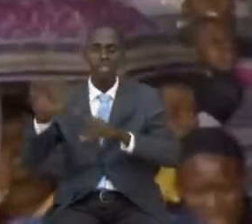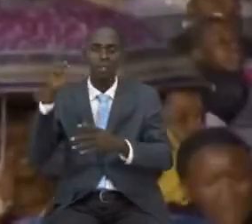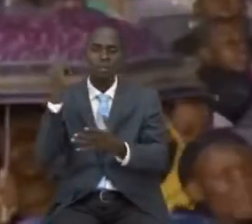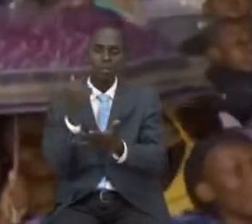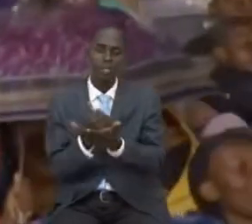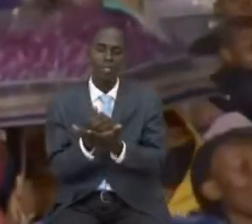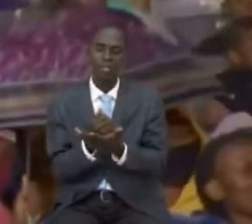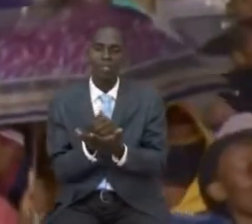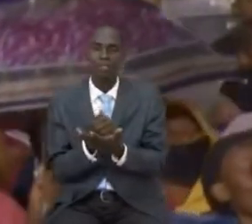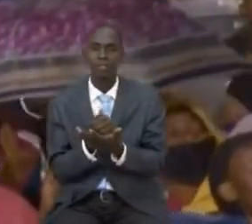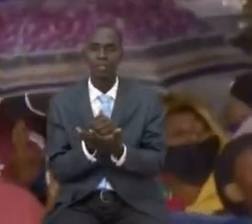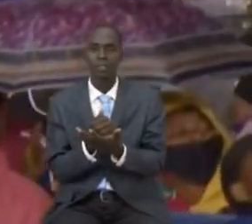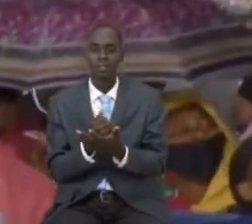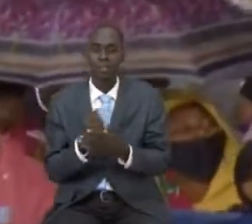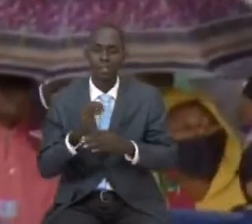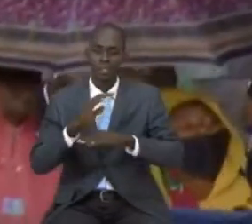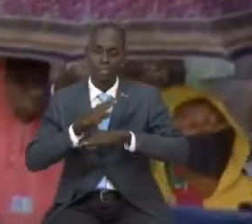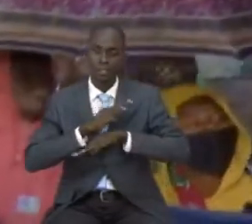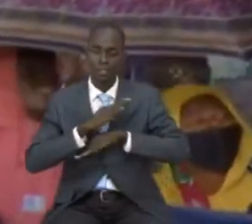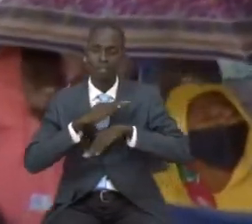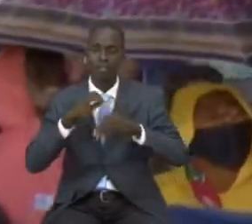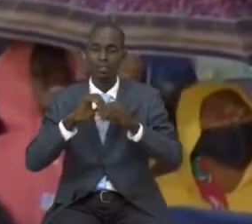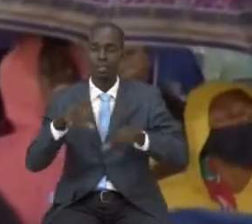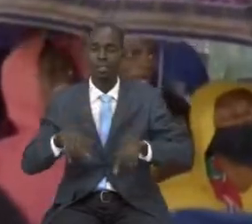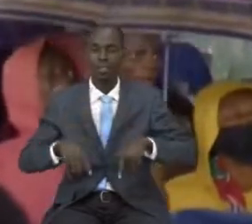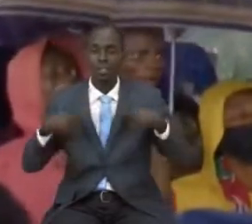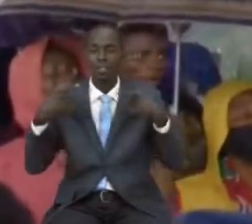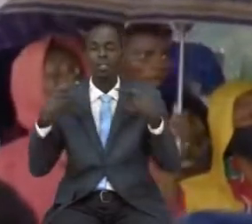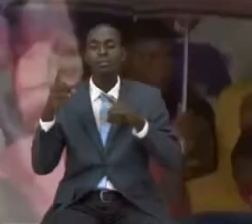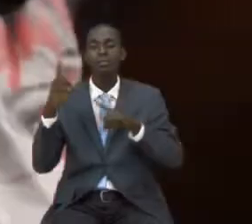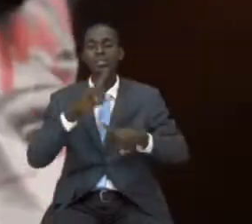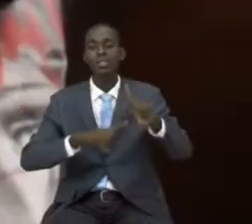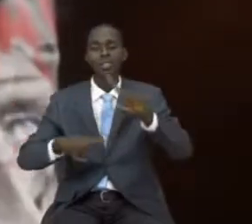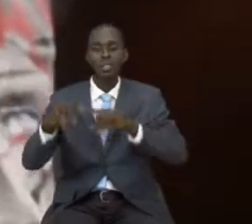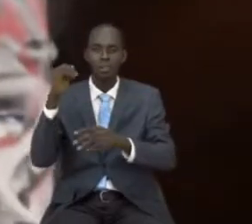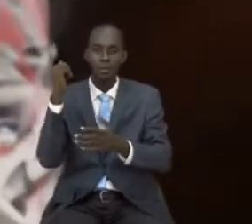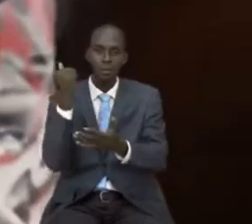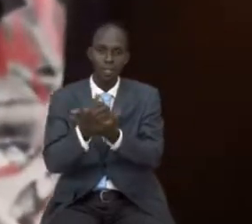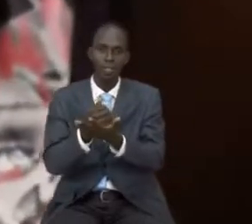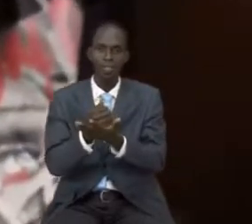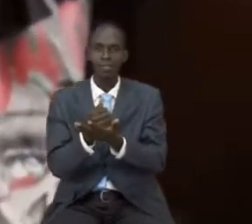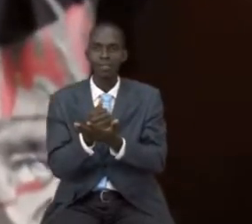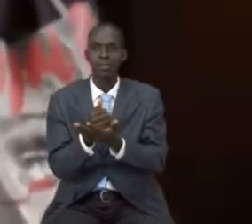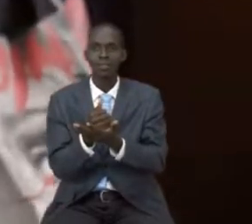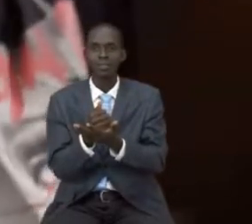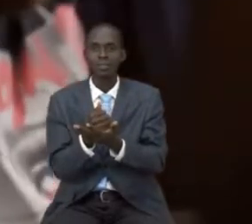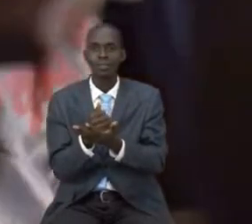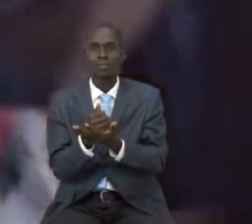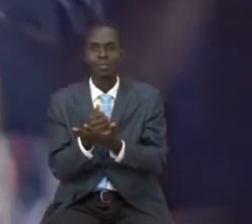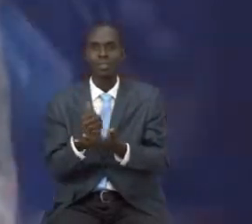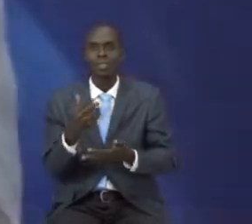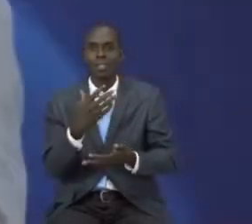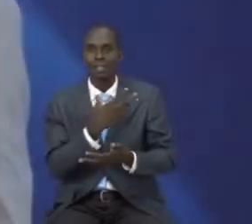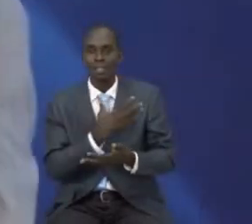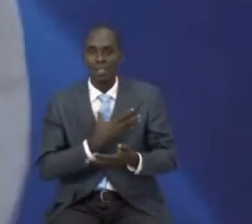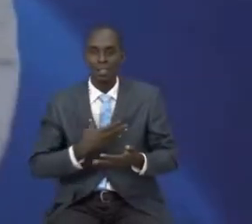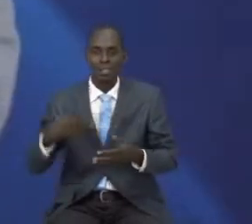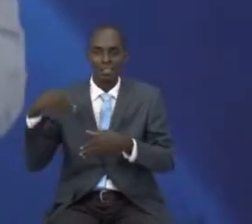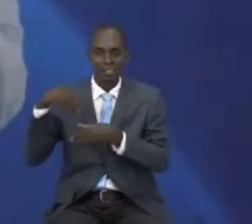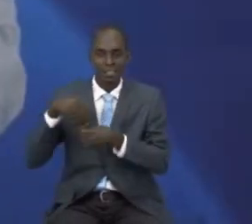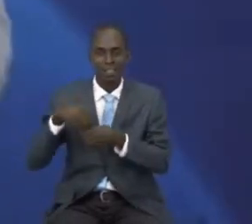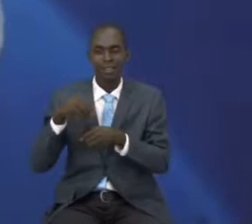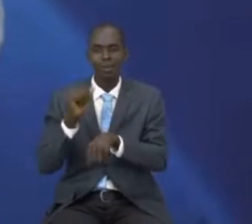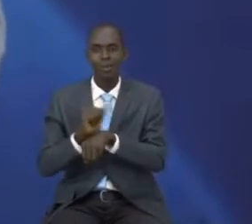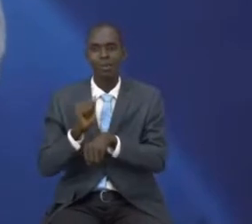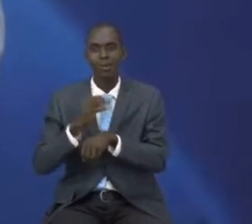amen. Satisfaction in your life, give me a good amen. An inner work of grace,